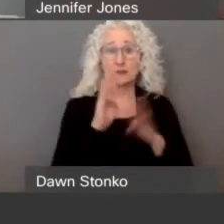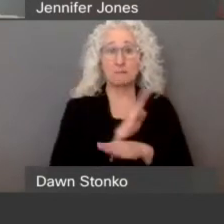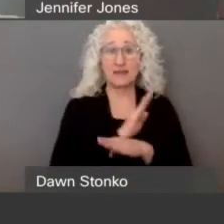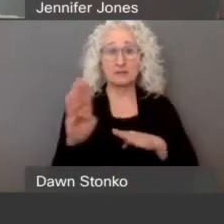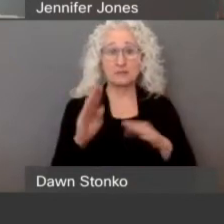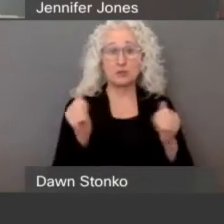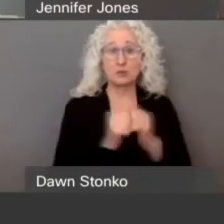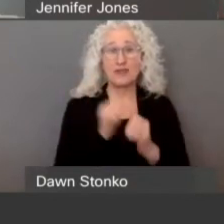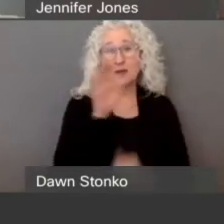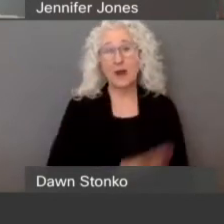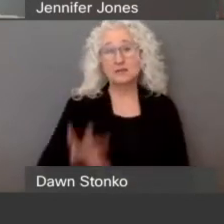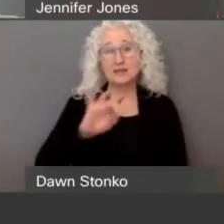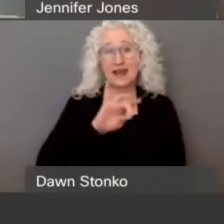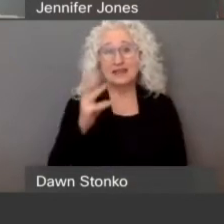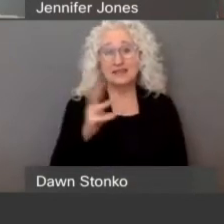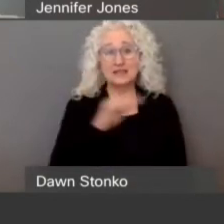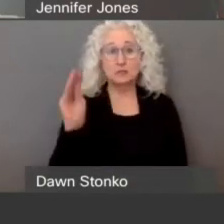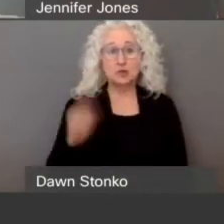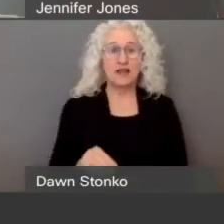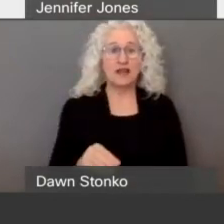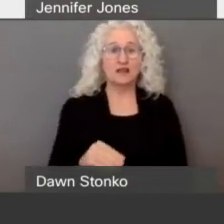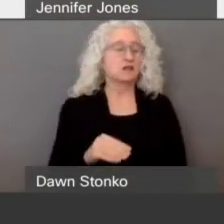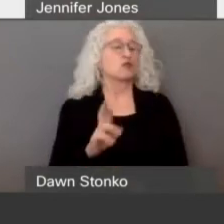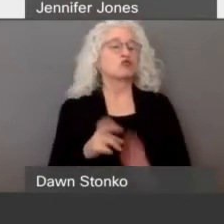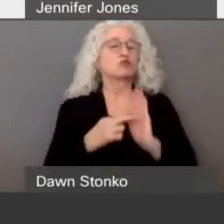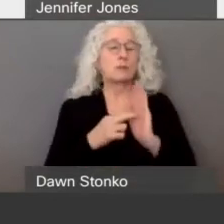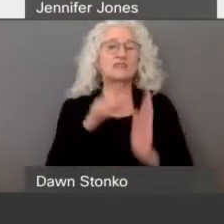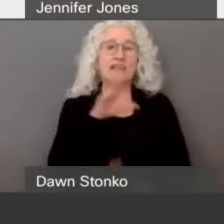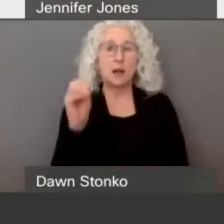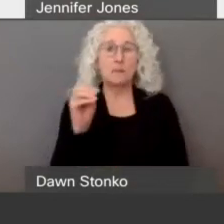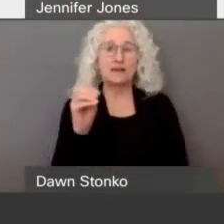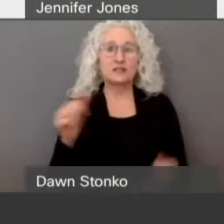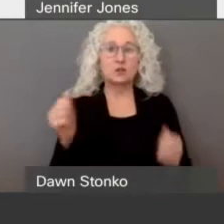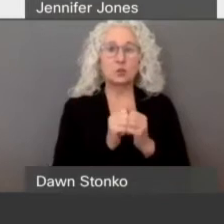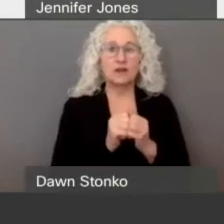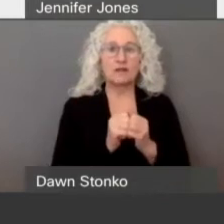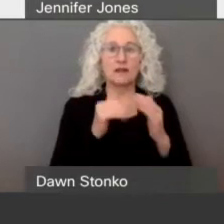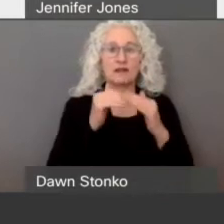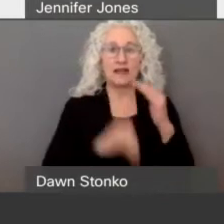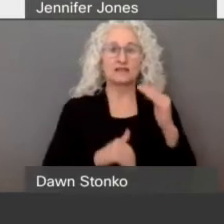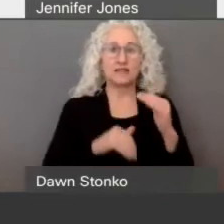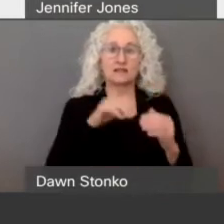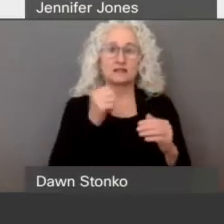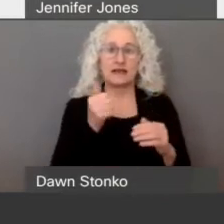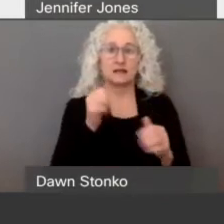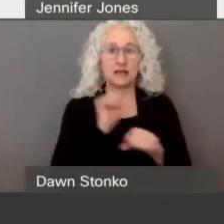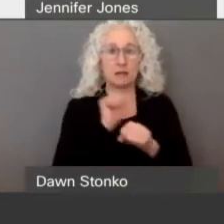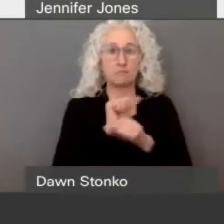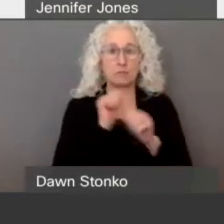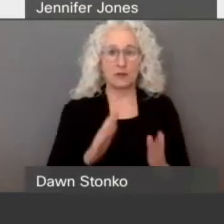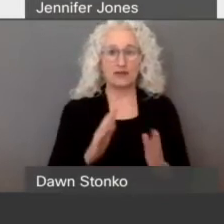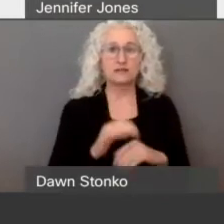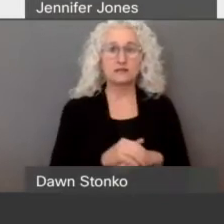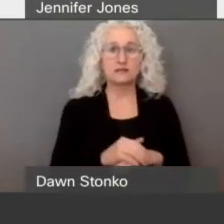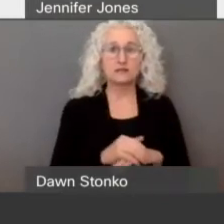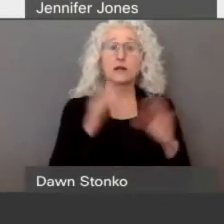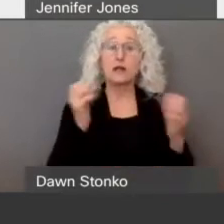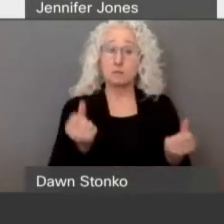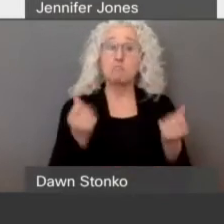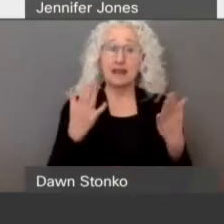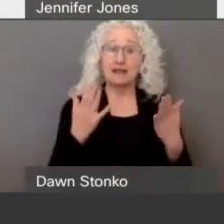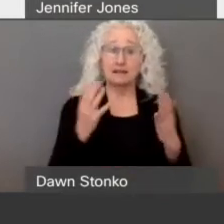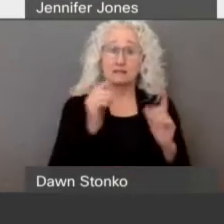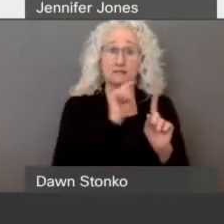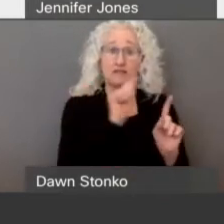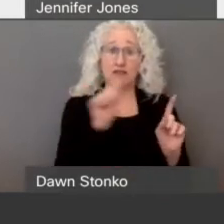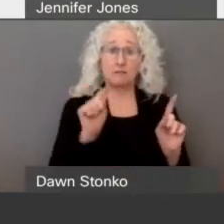approximately 86% representing companies with fewer than 10 employees, many of which